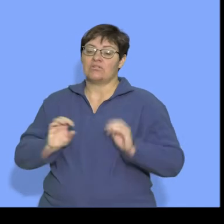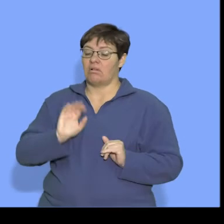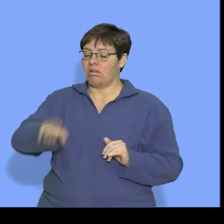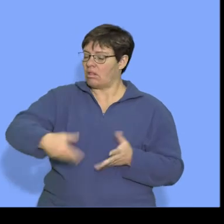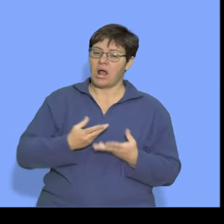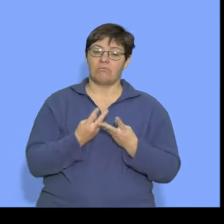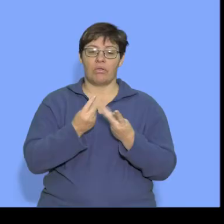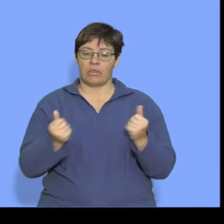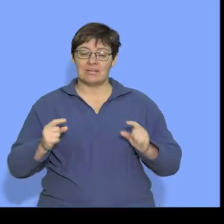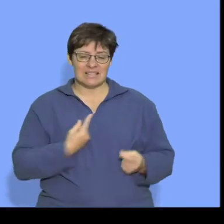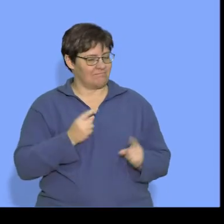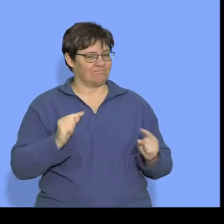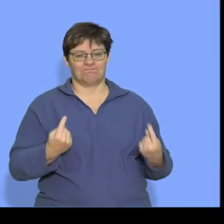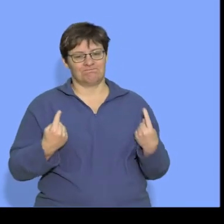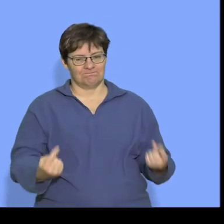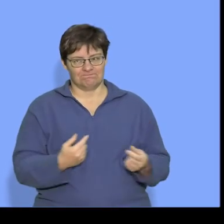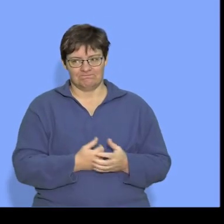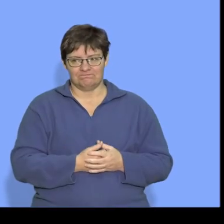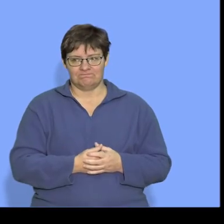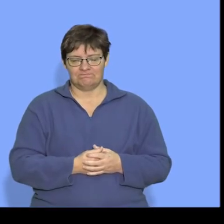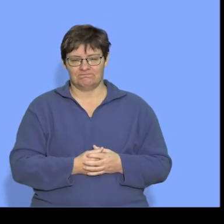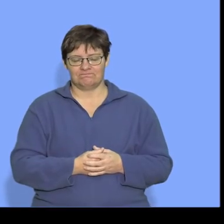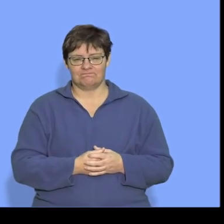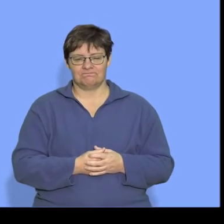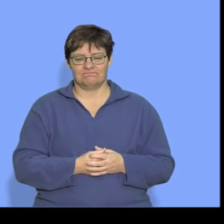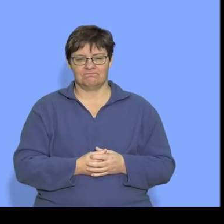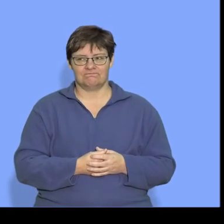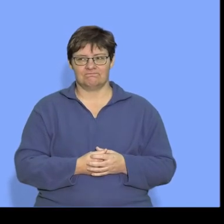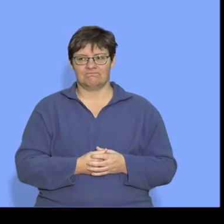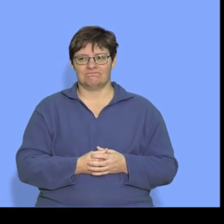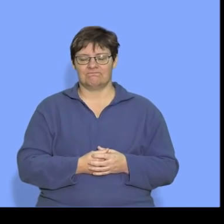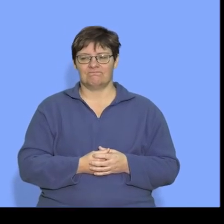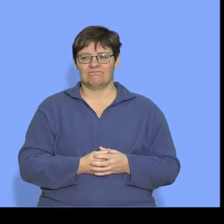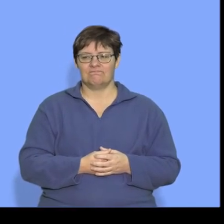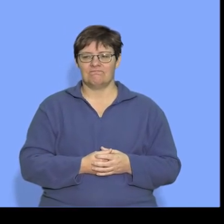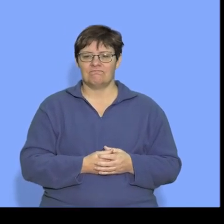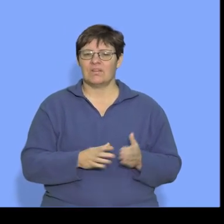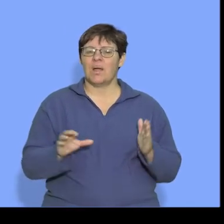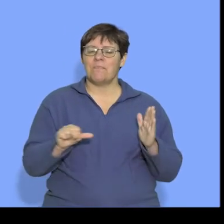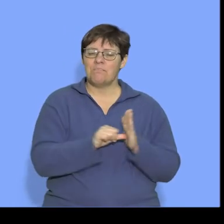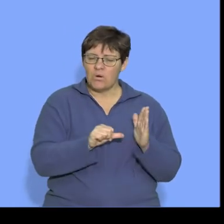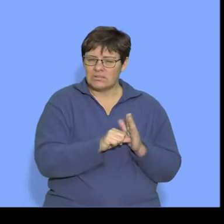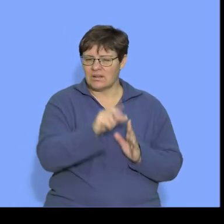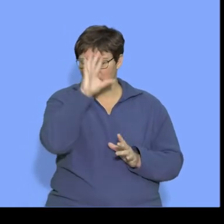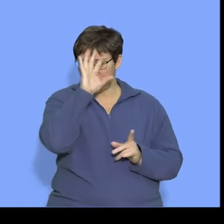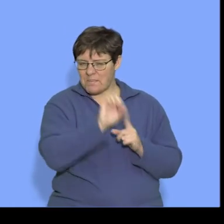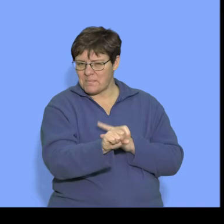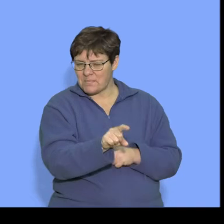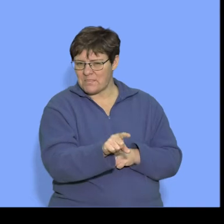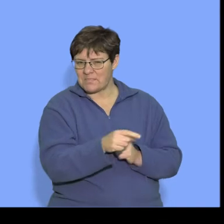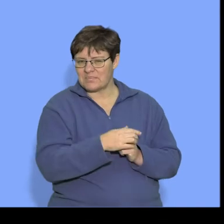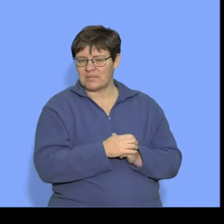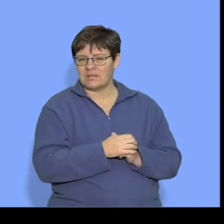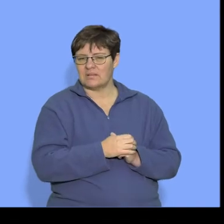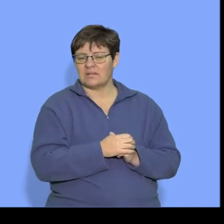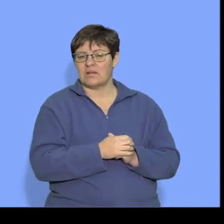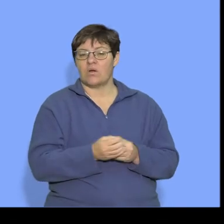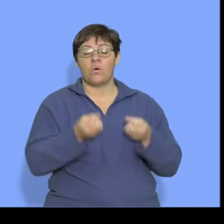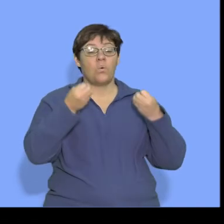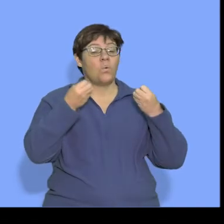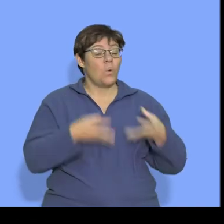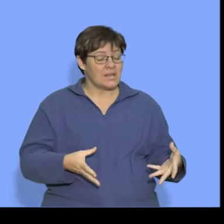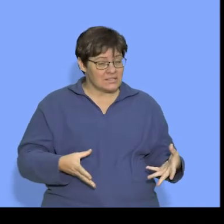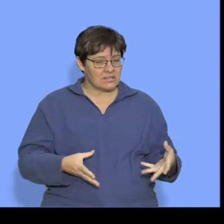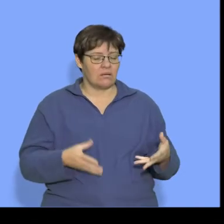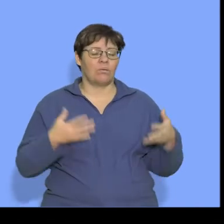in the environment. Okay, so guys, it's important that we do recognize that waste have a